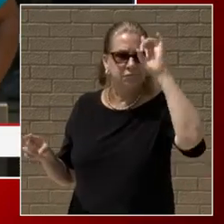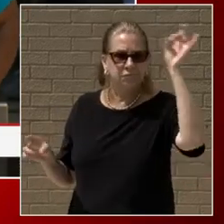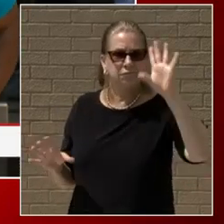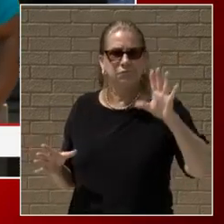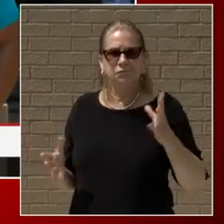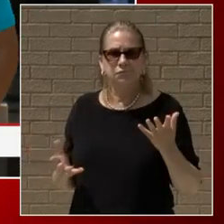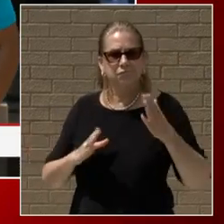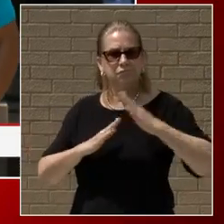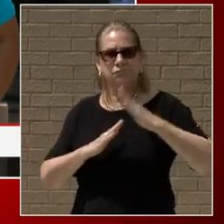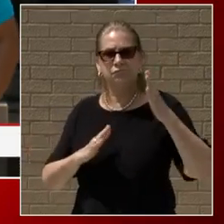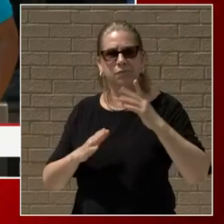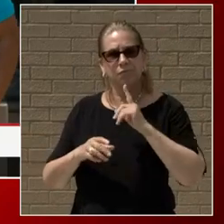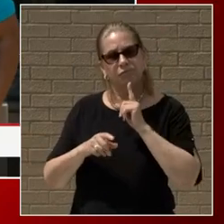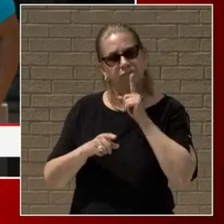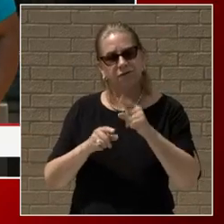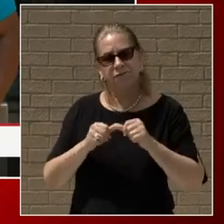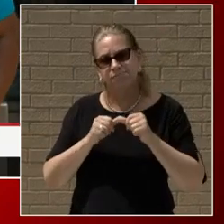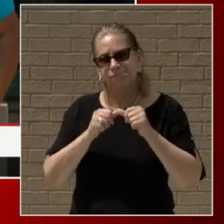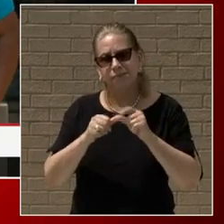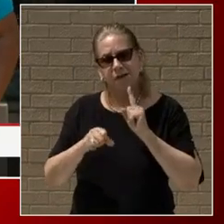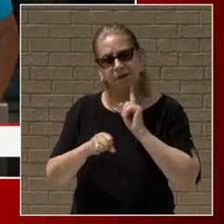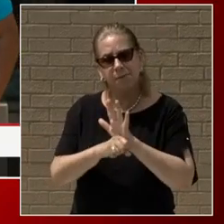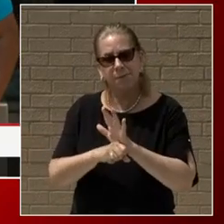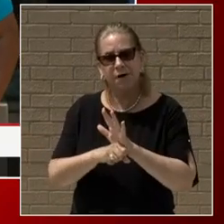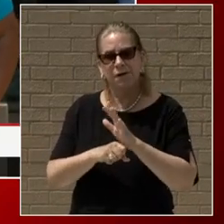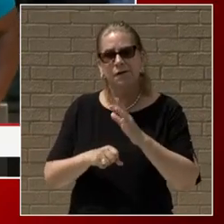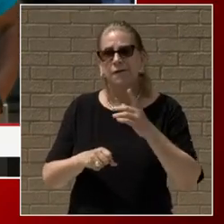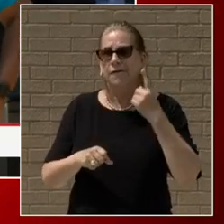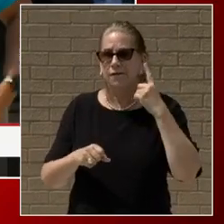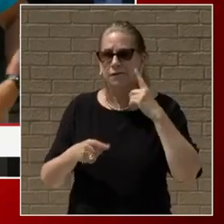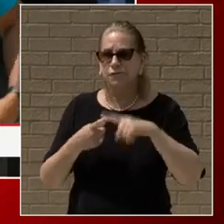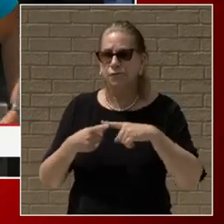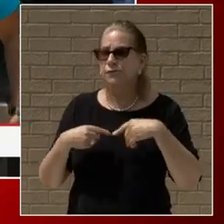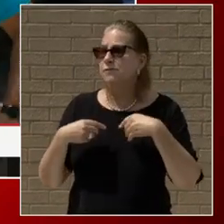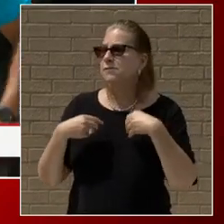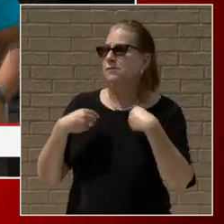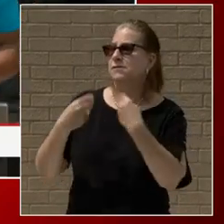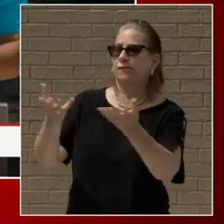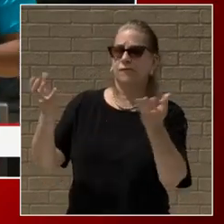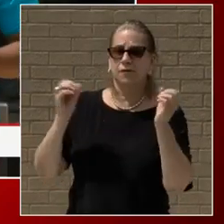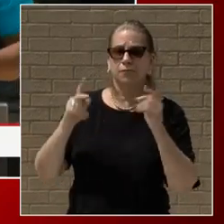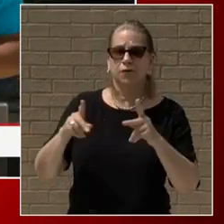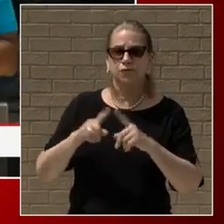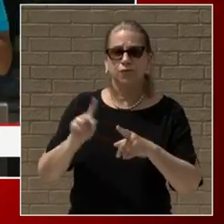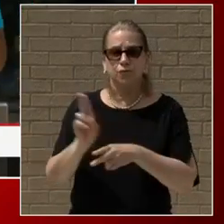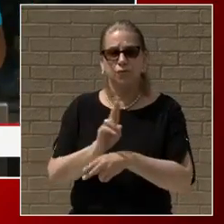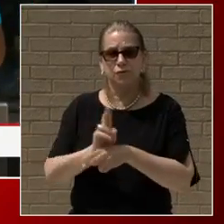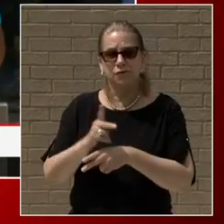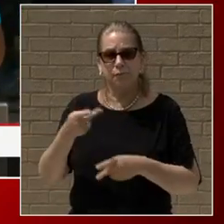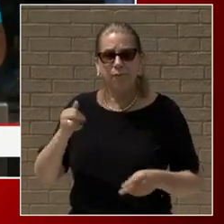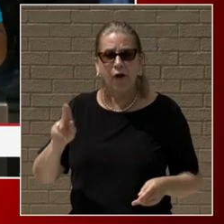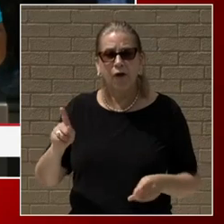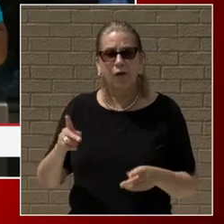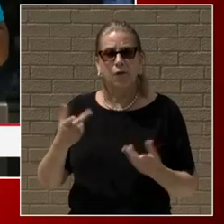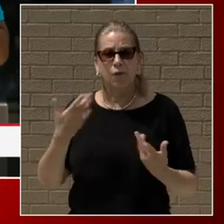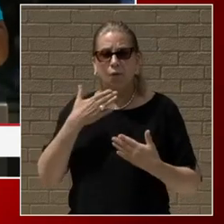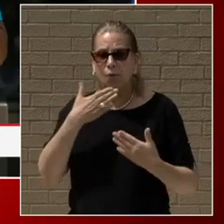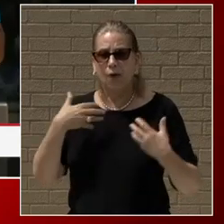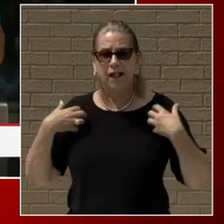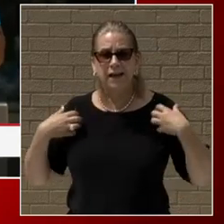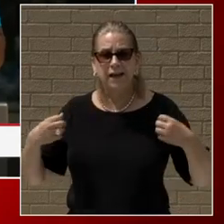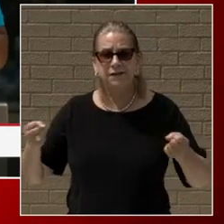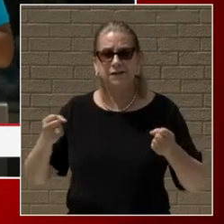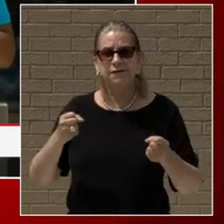its commitment to the health and wellness of all park users. And that's what Mr. Woody Ward,